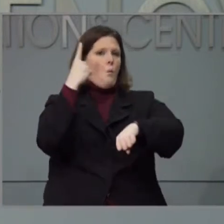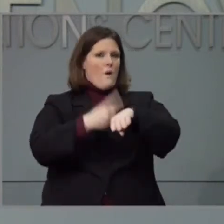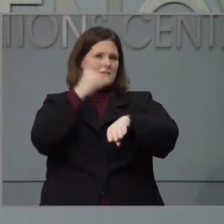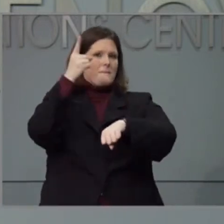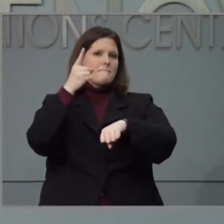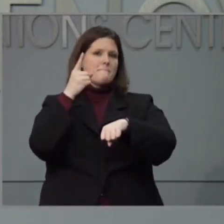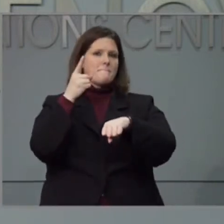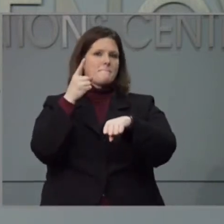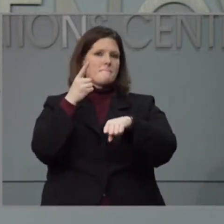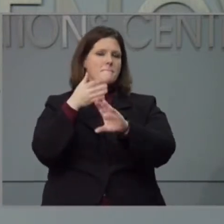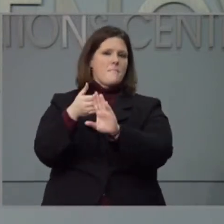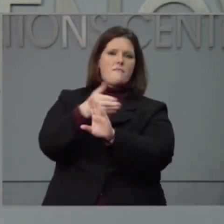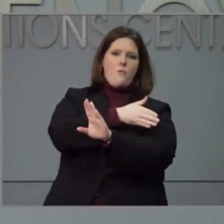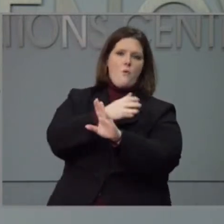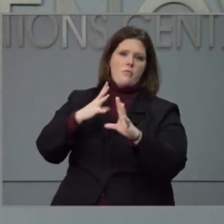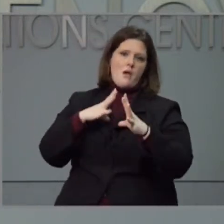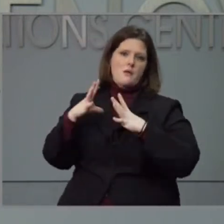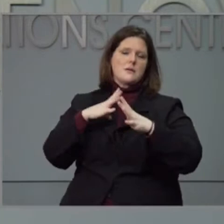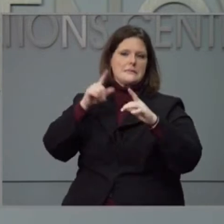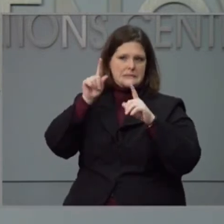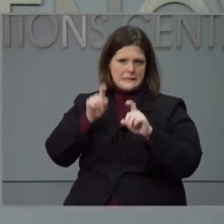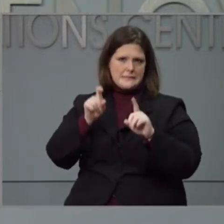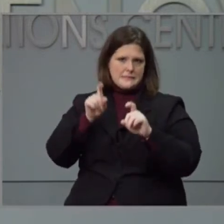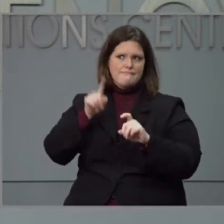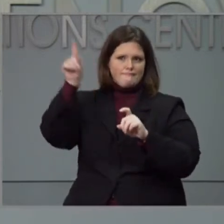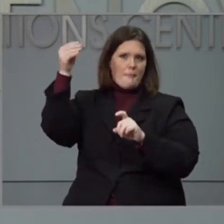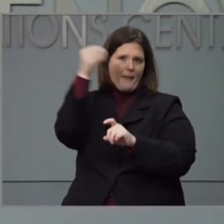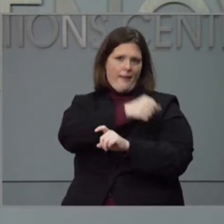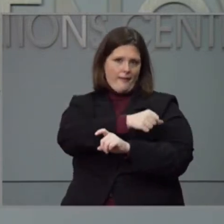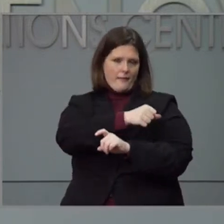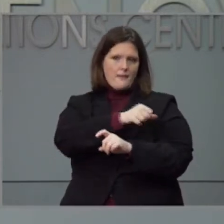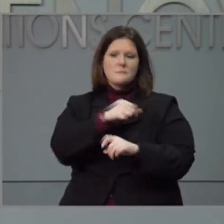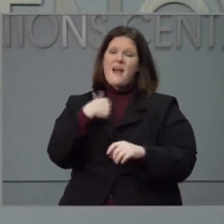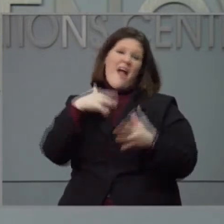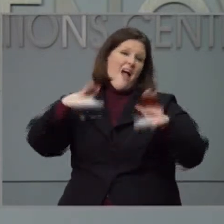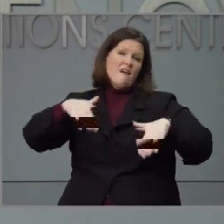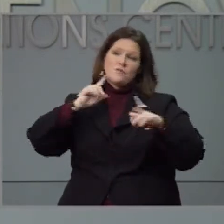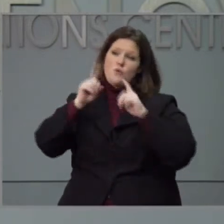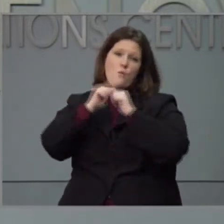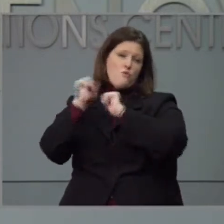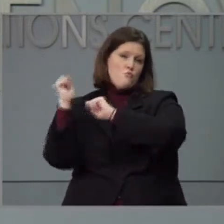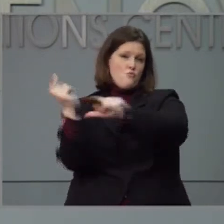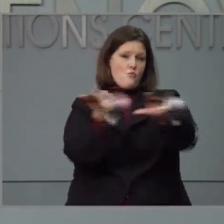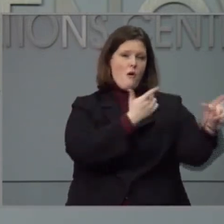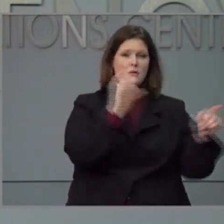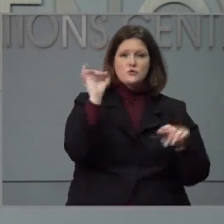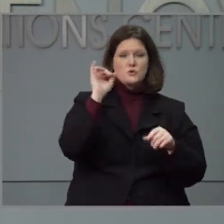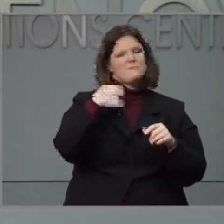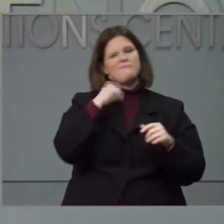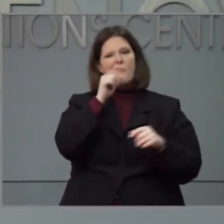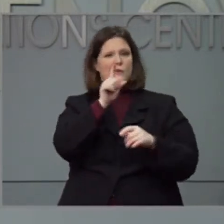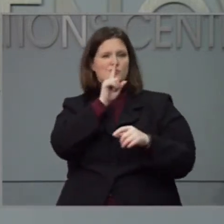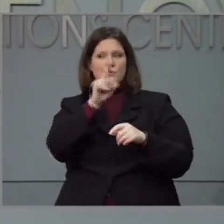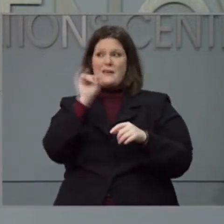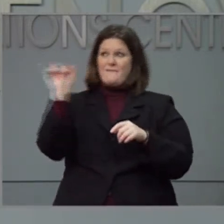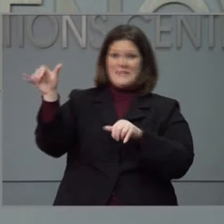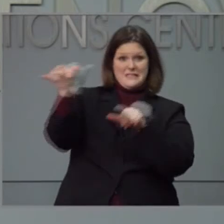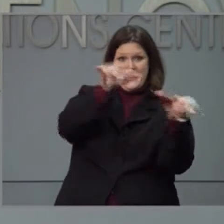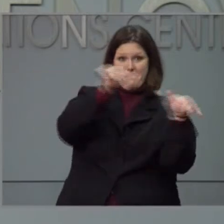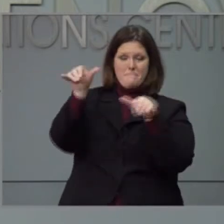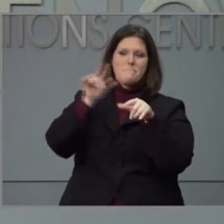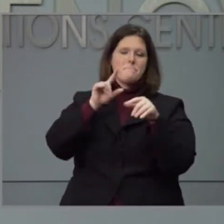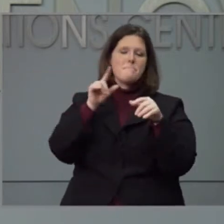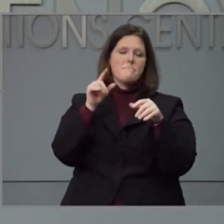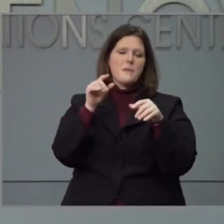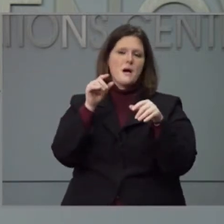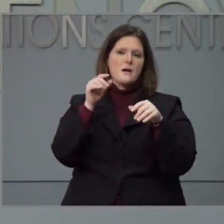screening test ahead of the holidays. I have not spoken to all of the insurance carriers, so I do not know that across the board, but a number of